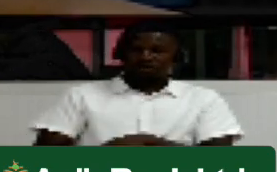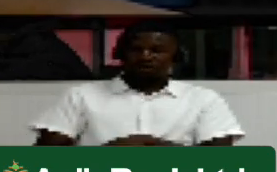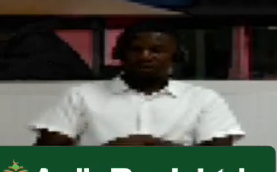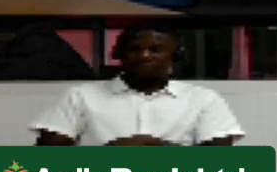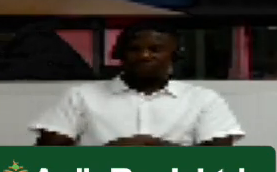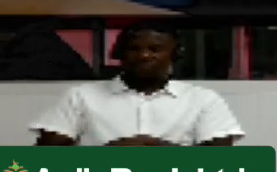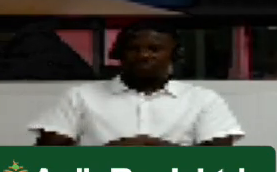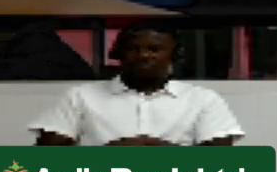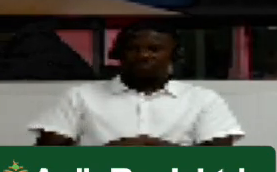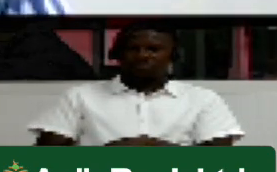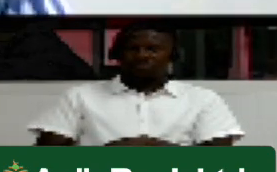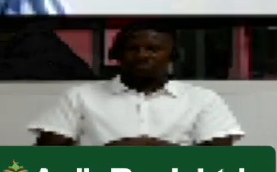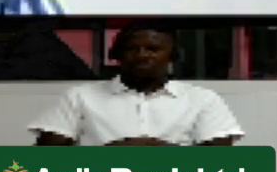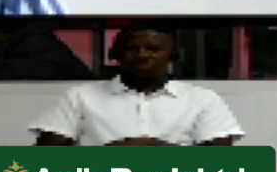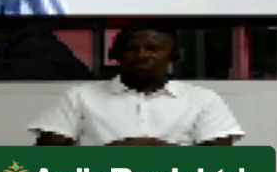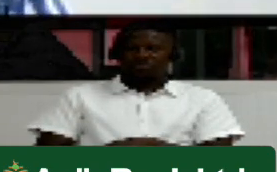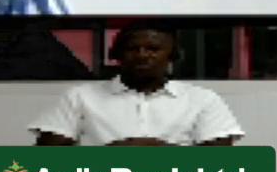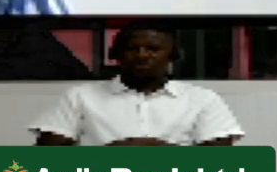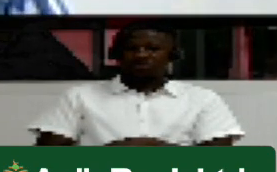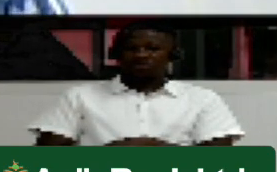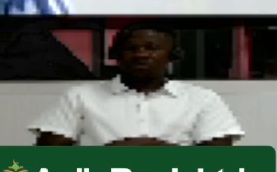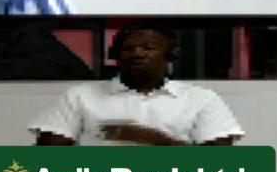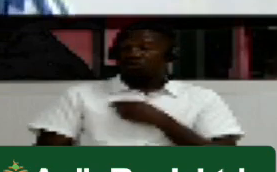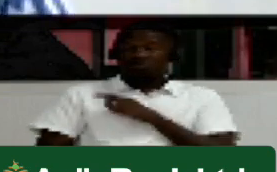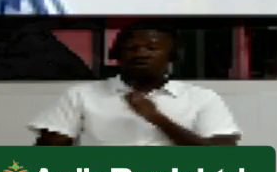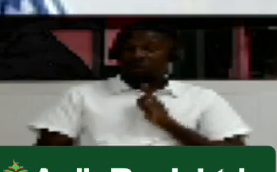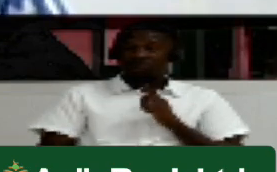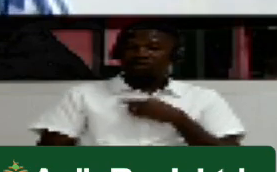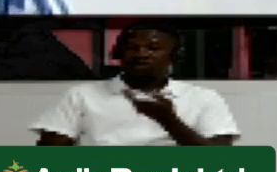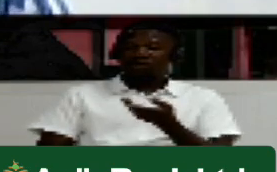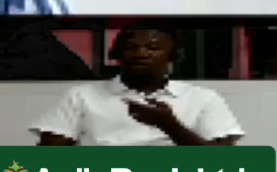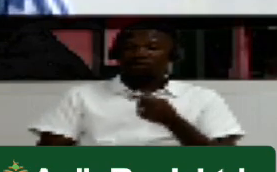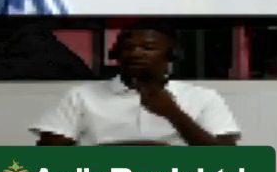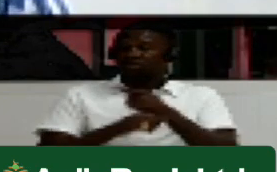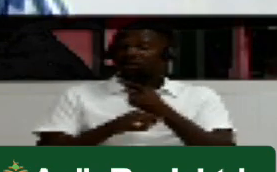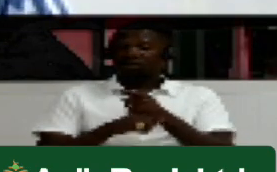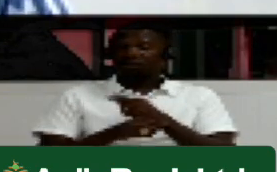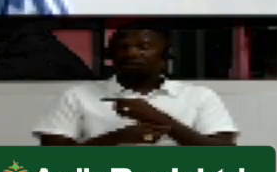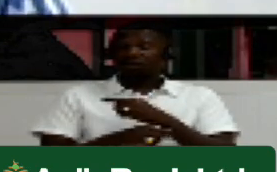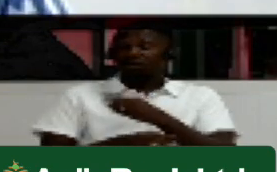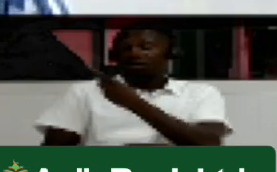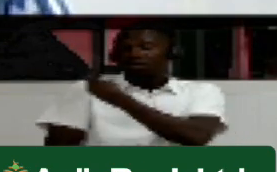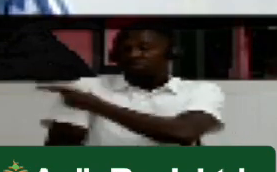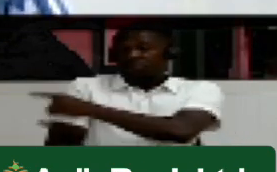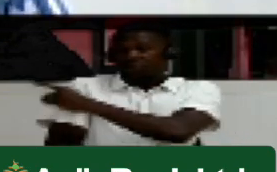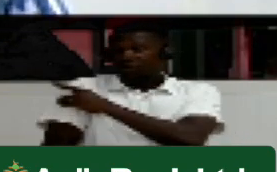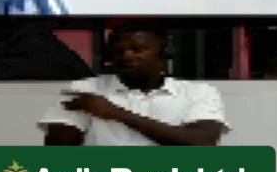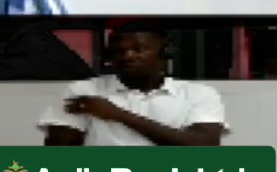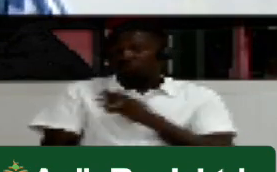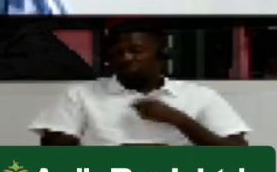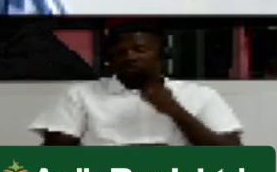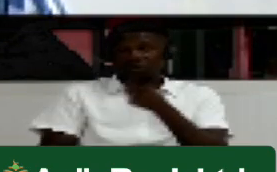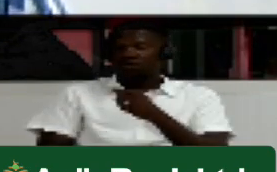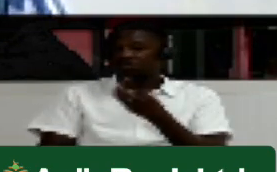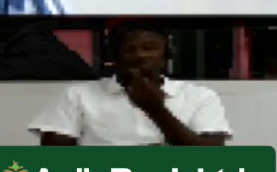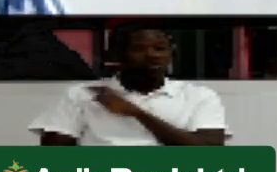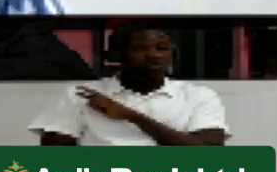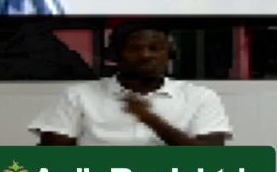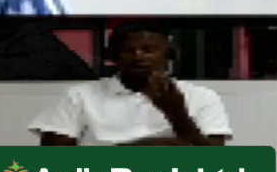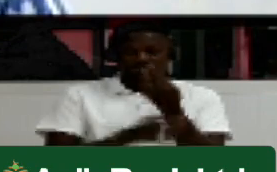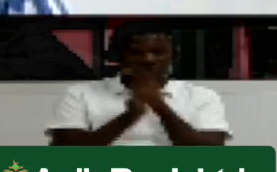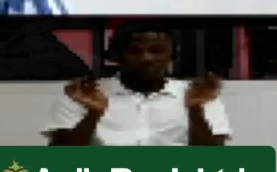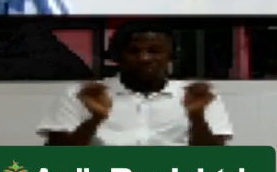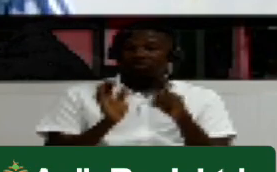We were foreign patients. It's obvious we will pay. It was not free. It was a private